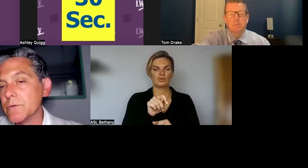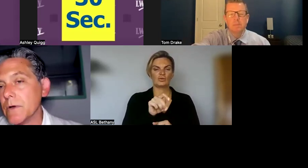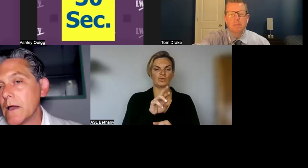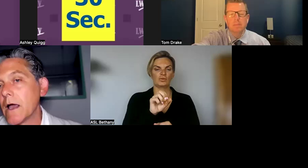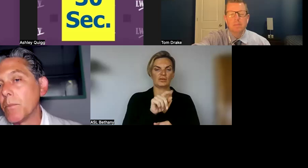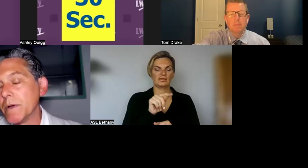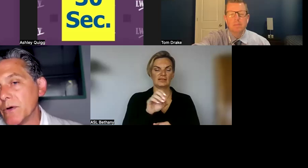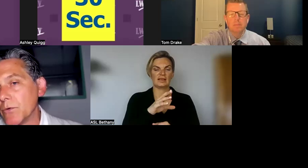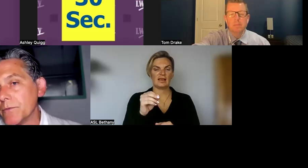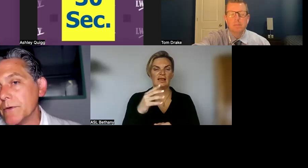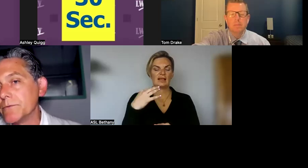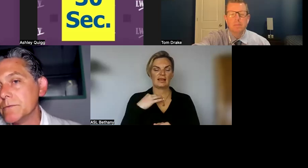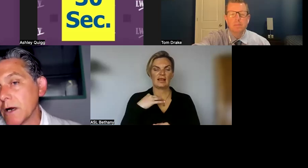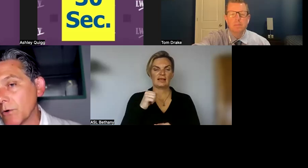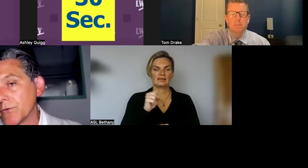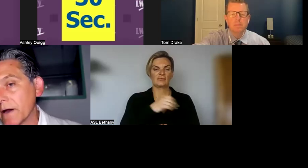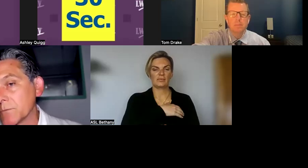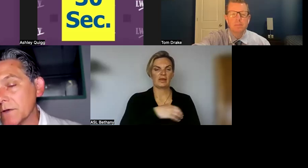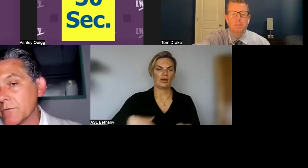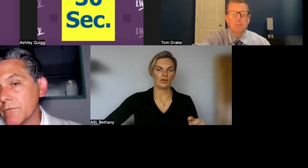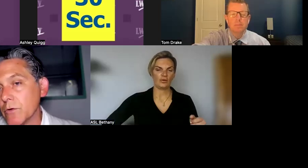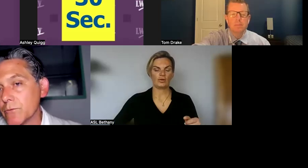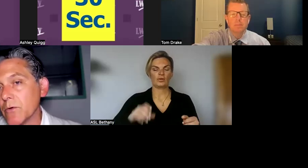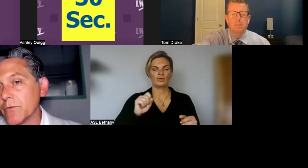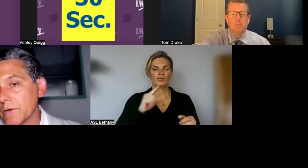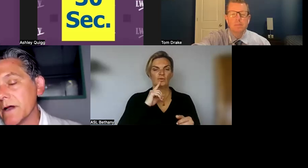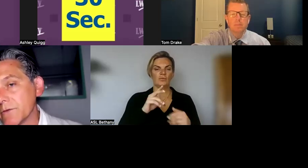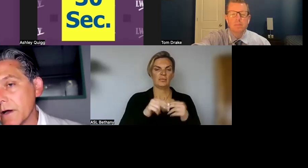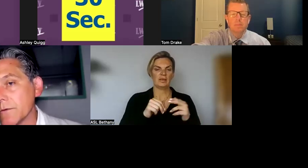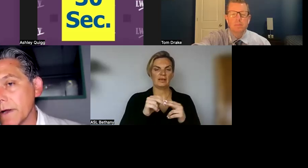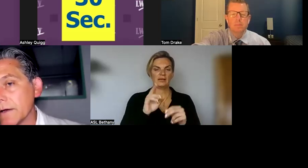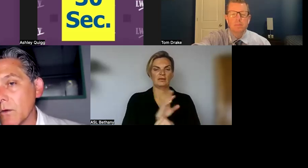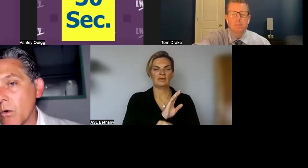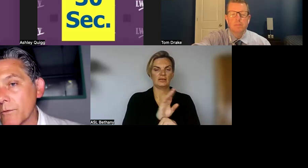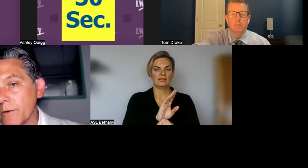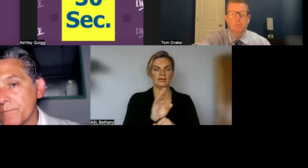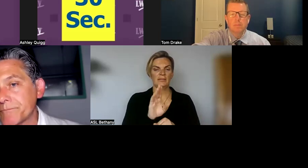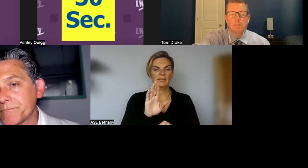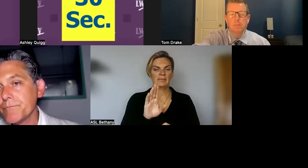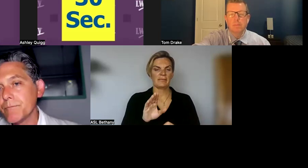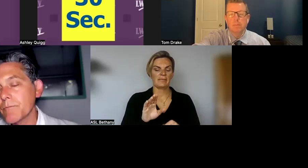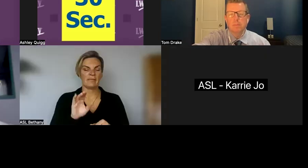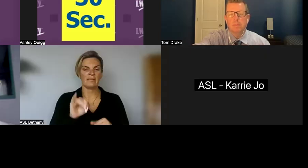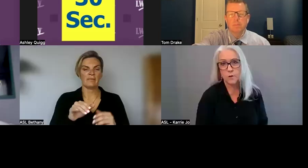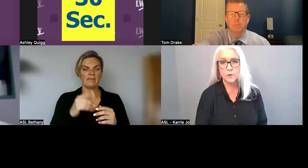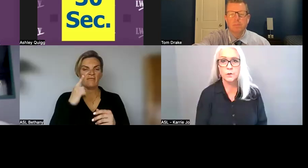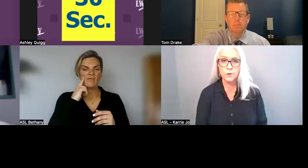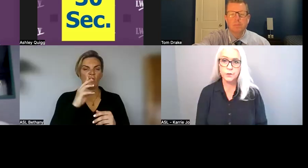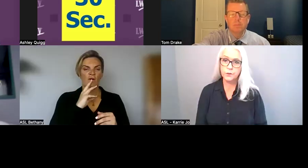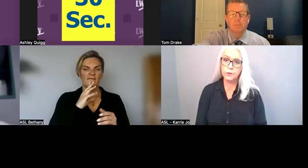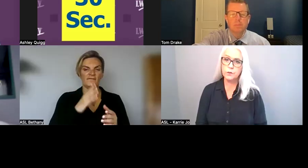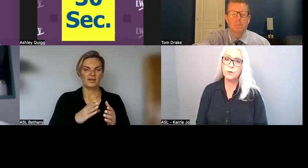mayor to helping build the commercial tax base for the village, both in the downtown and on the waterfront.